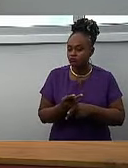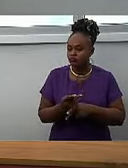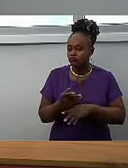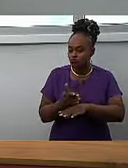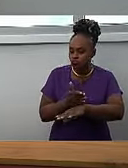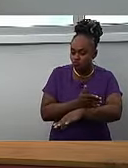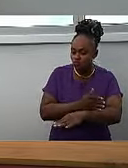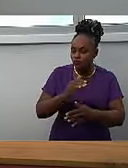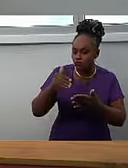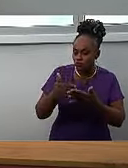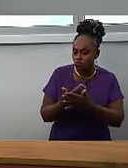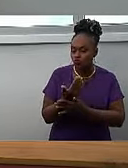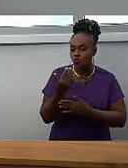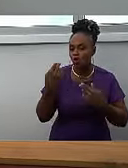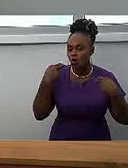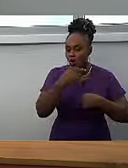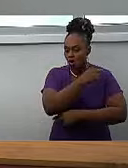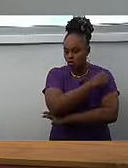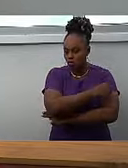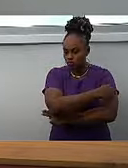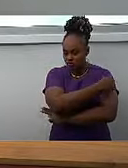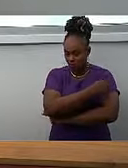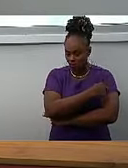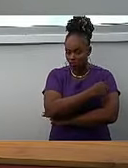health insurance projects.